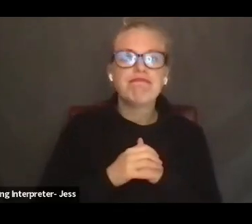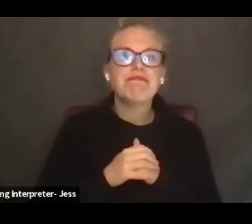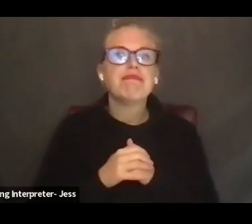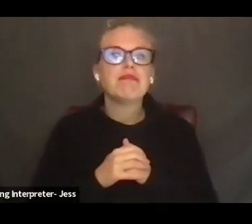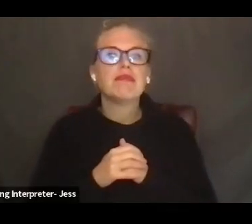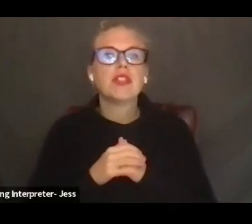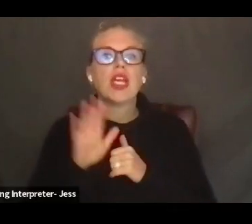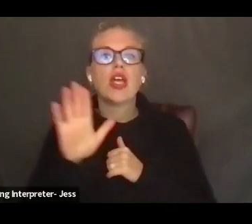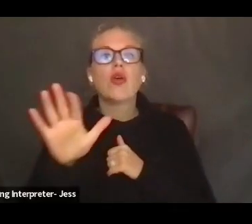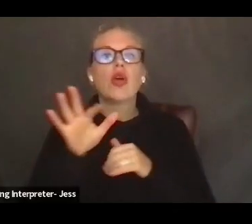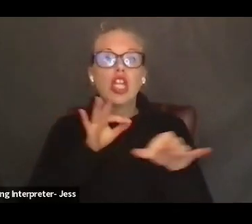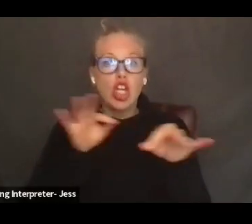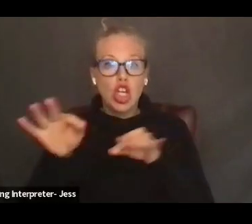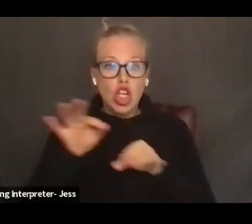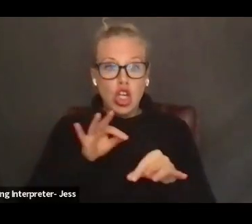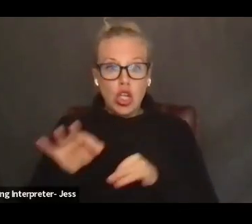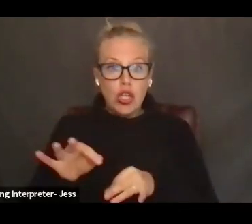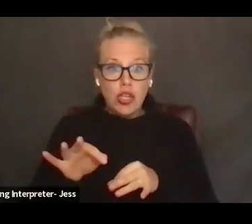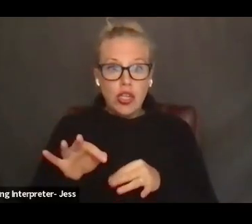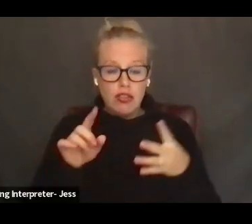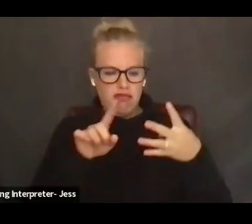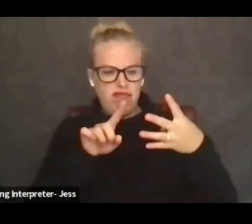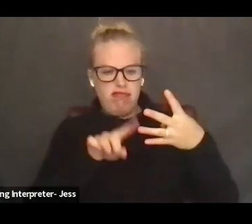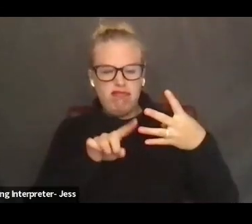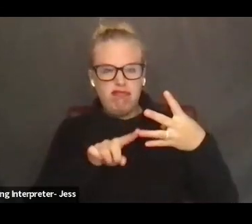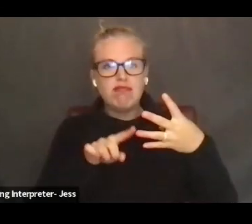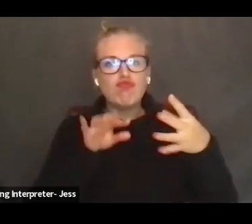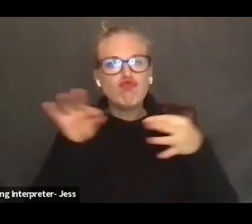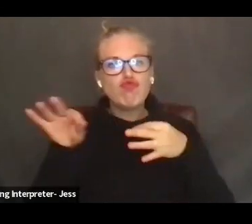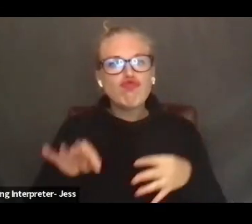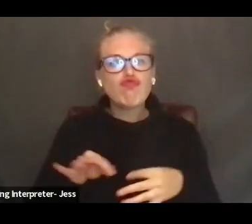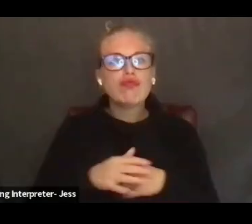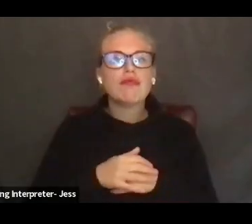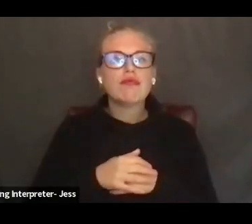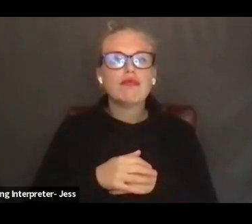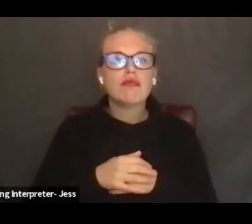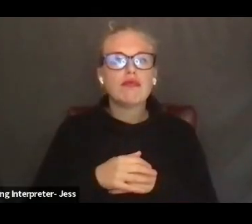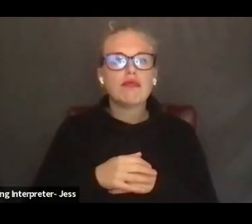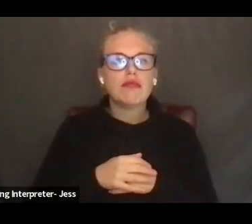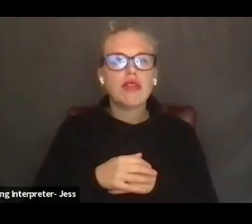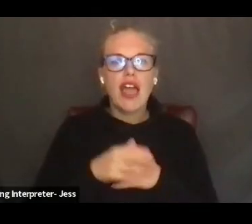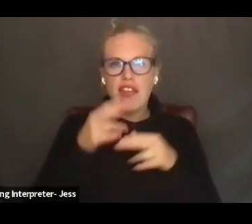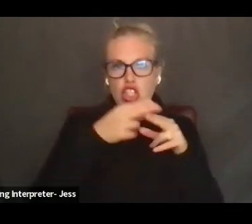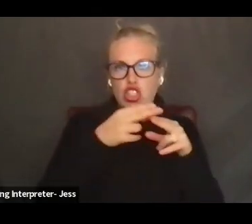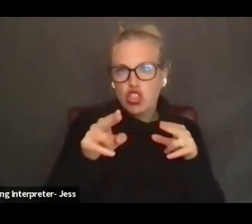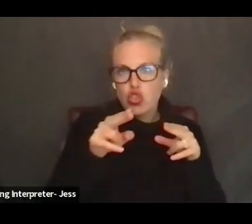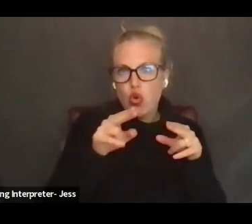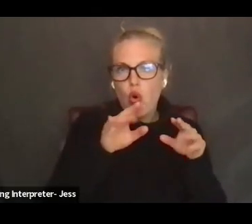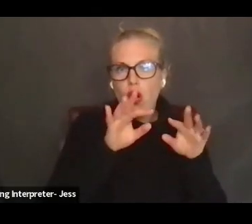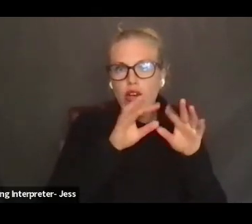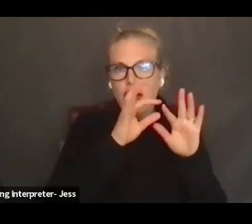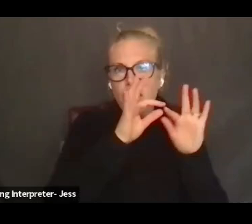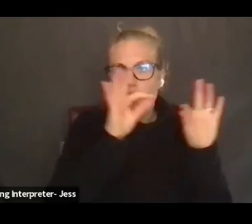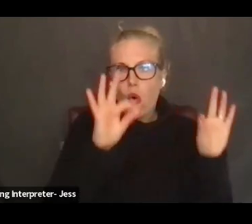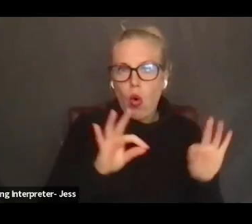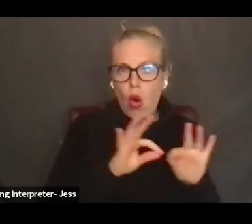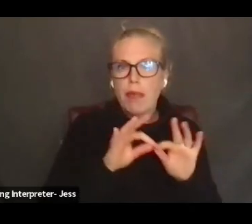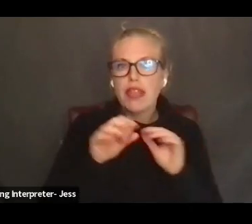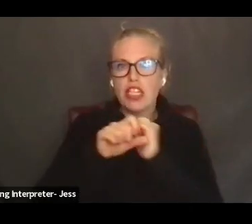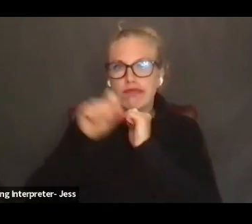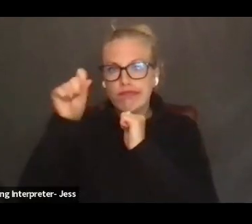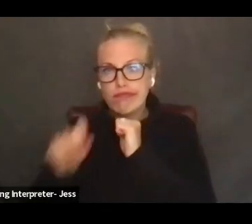With your instructions, you will see, well, I have the short form, but there's a longer form